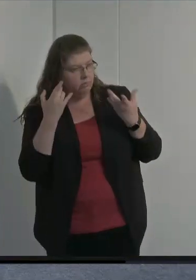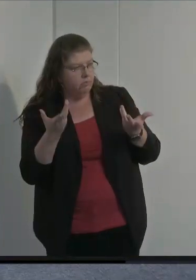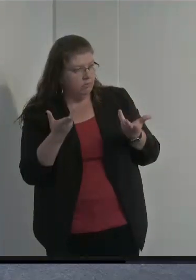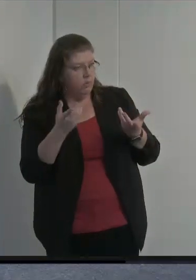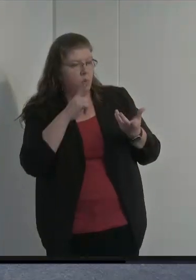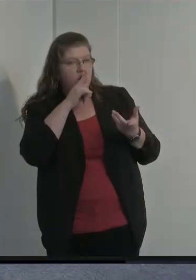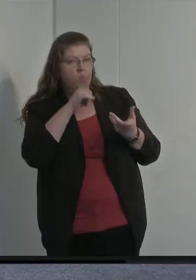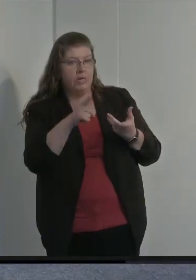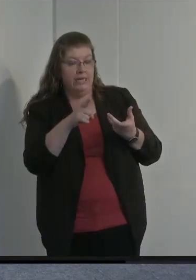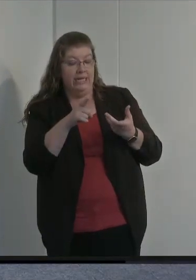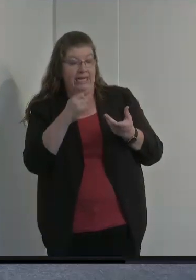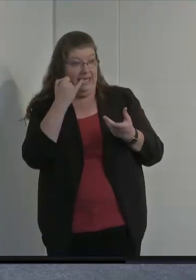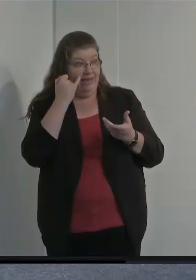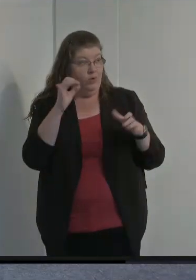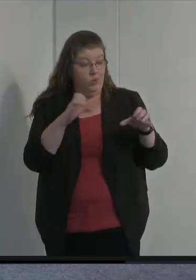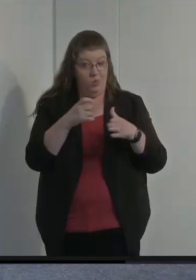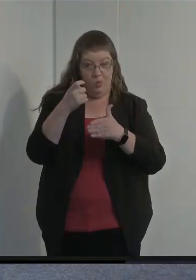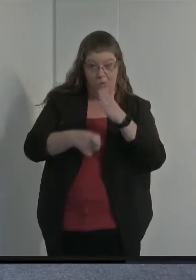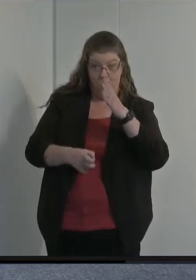the downside,